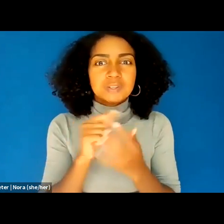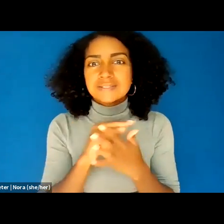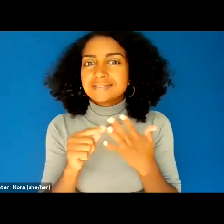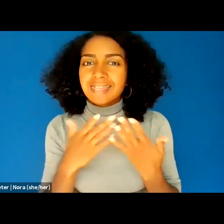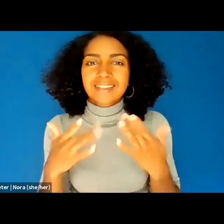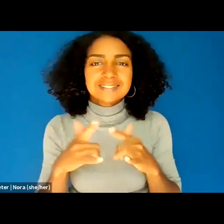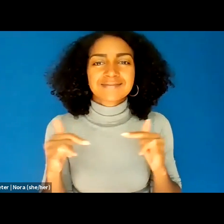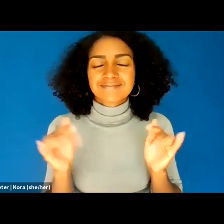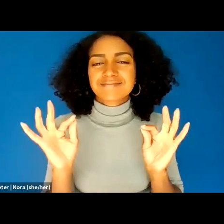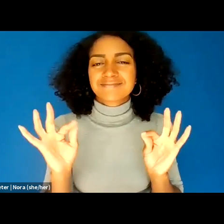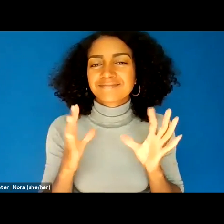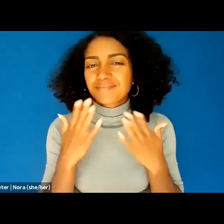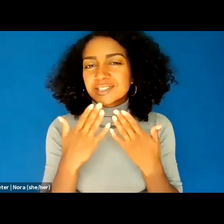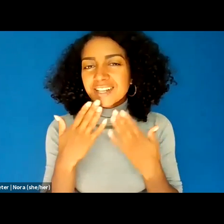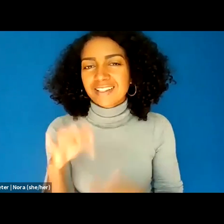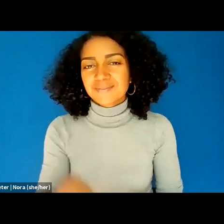that.